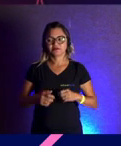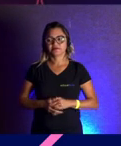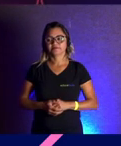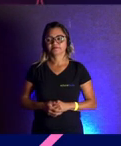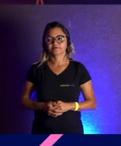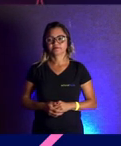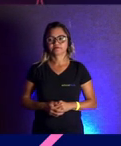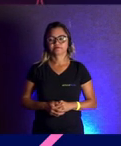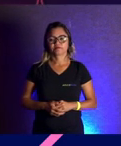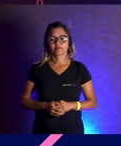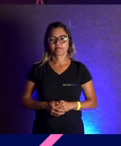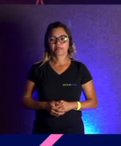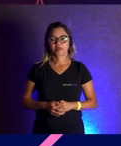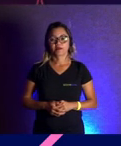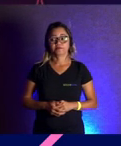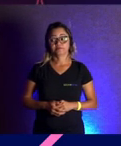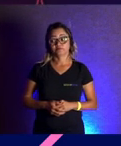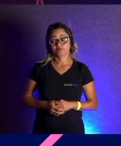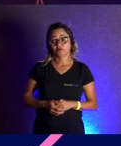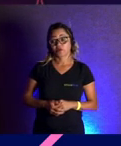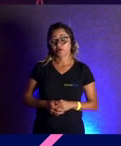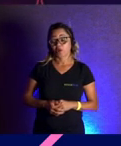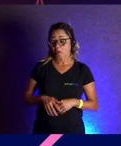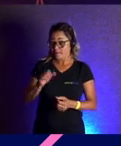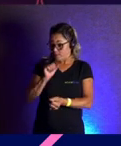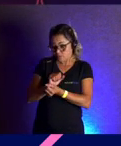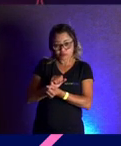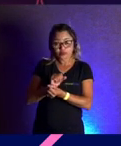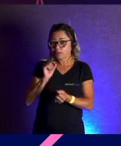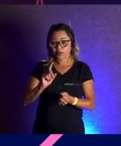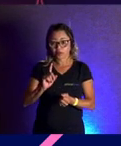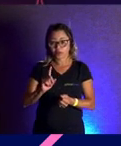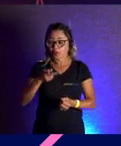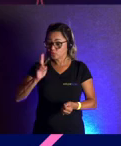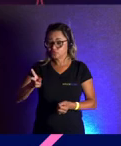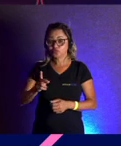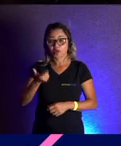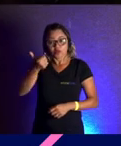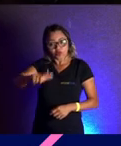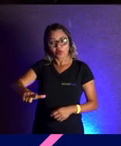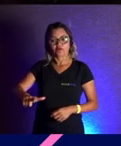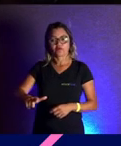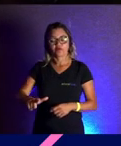Get another thing. No. The non-probability sample is great.